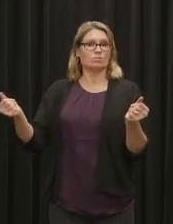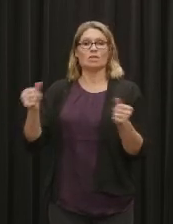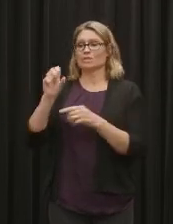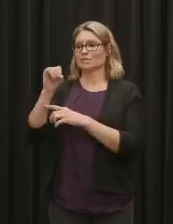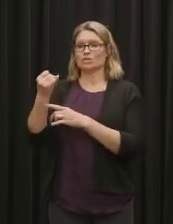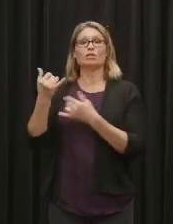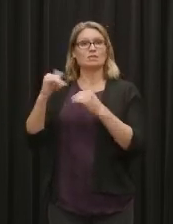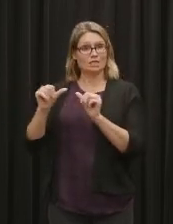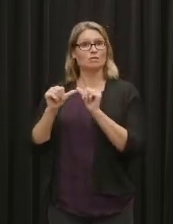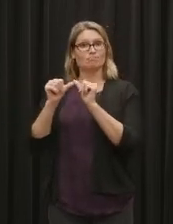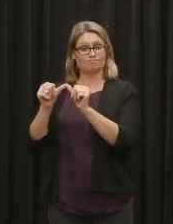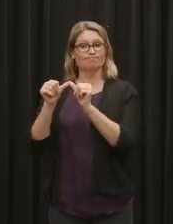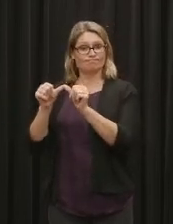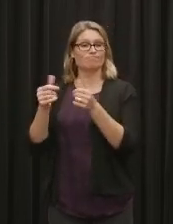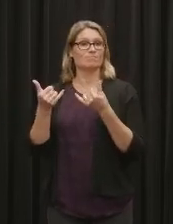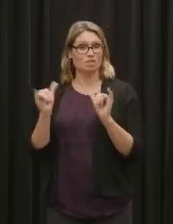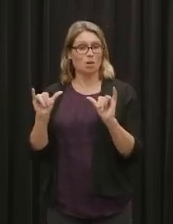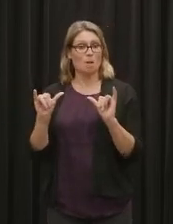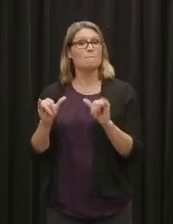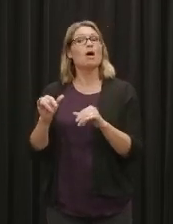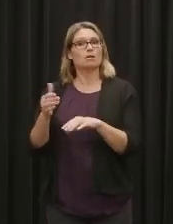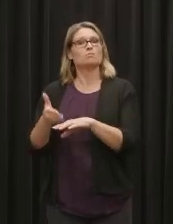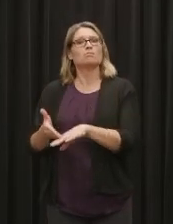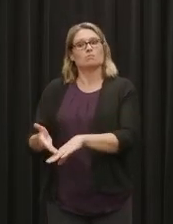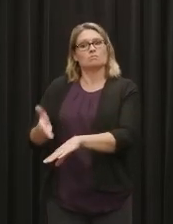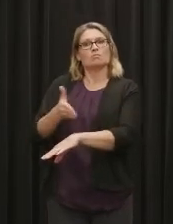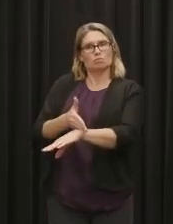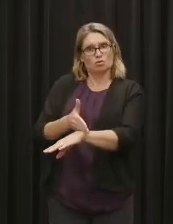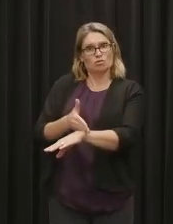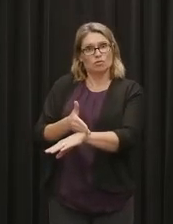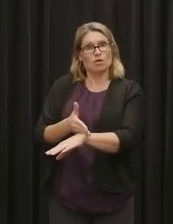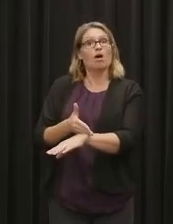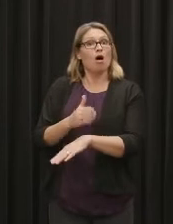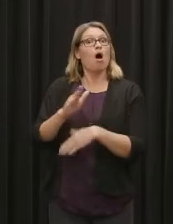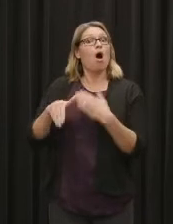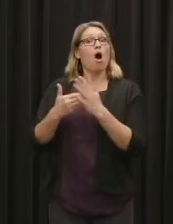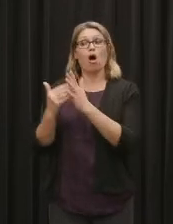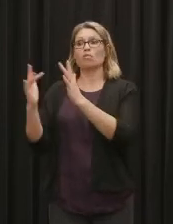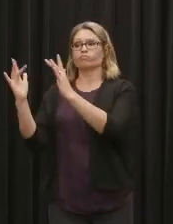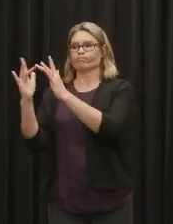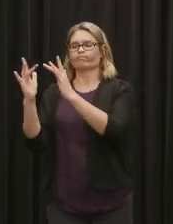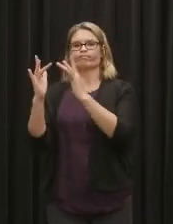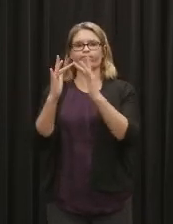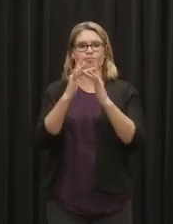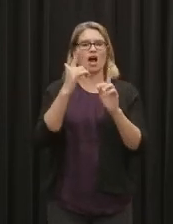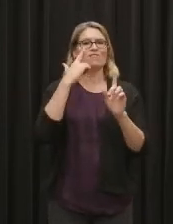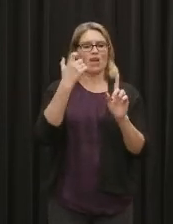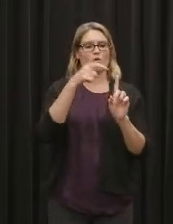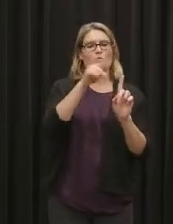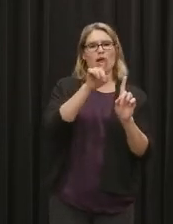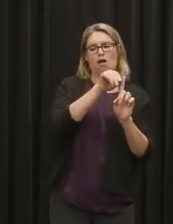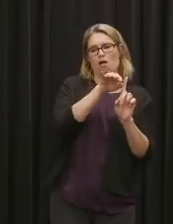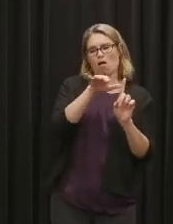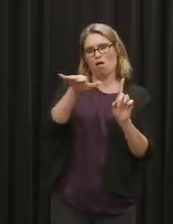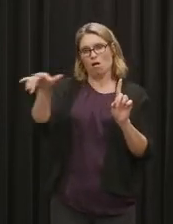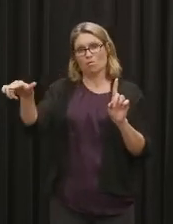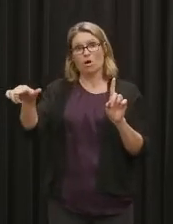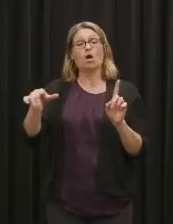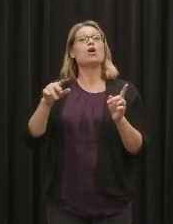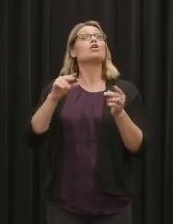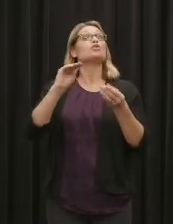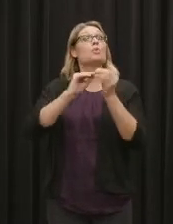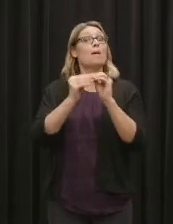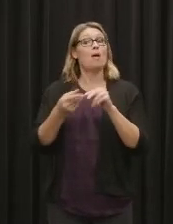St. John area. The situation has improved, and all of the cases to date have been linked to each other. So the growth in new cases has